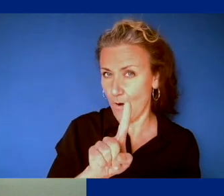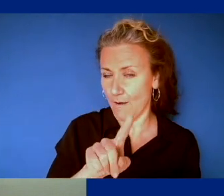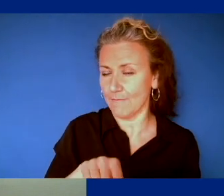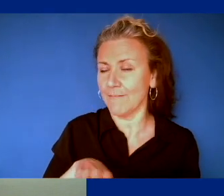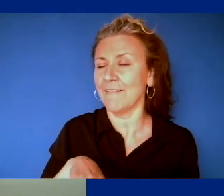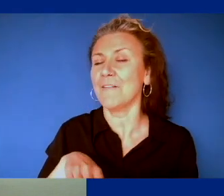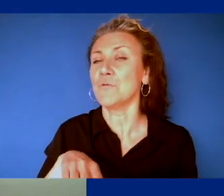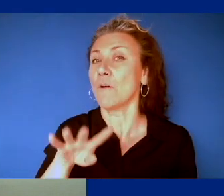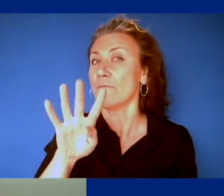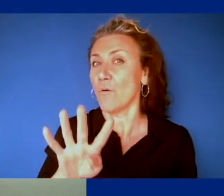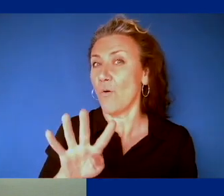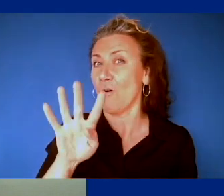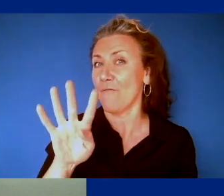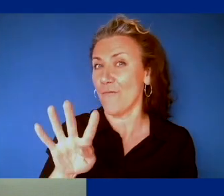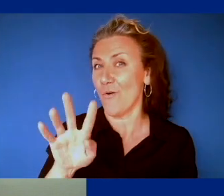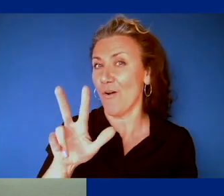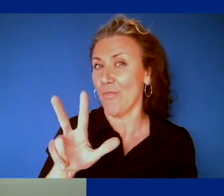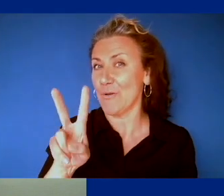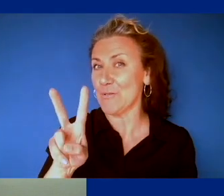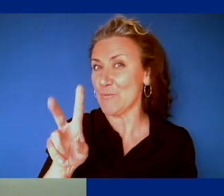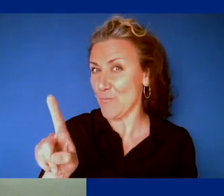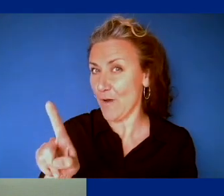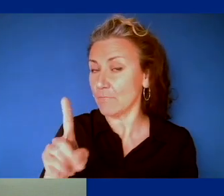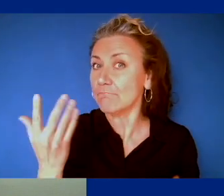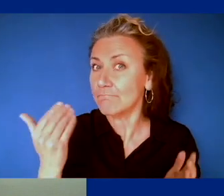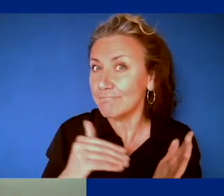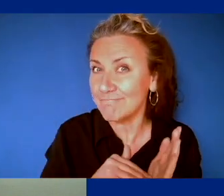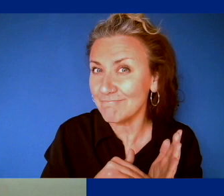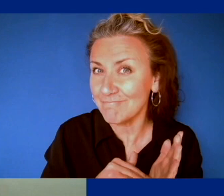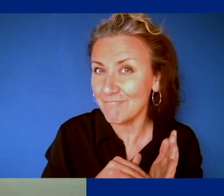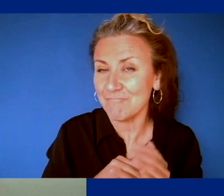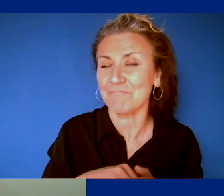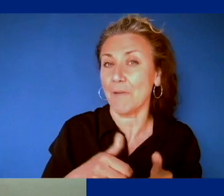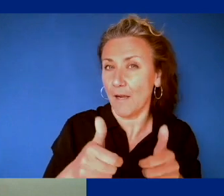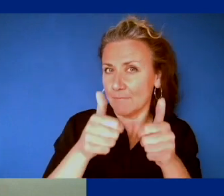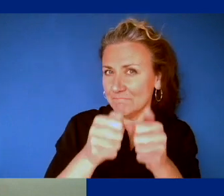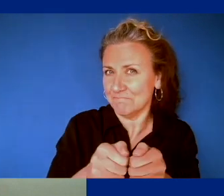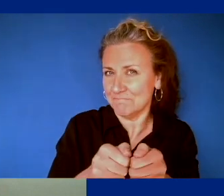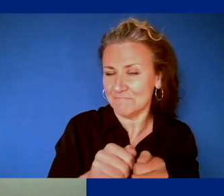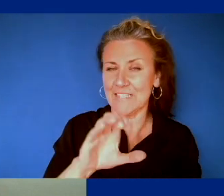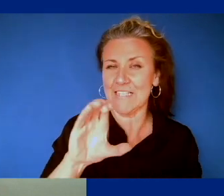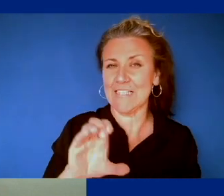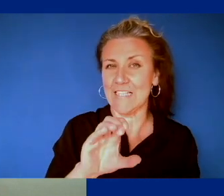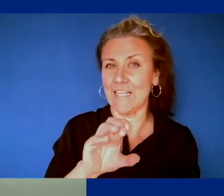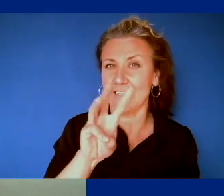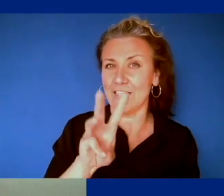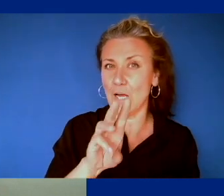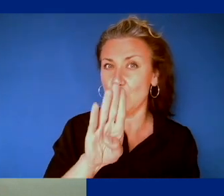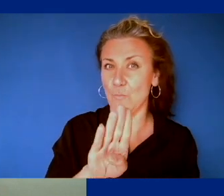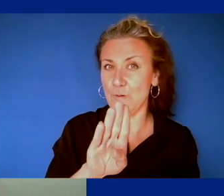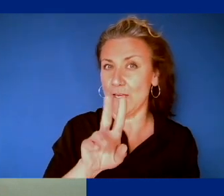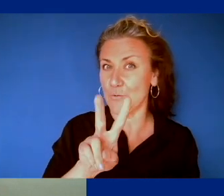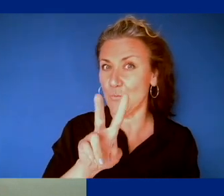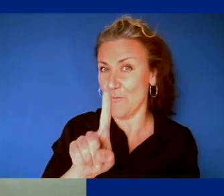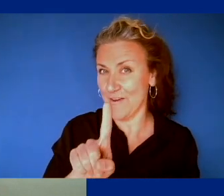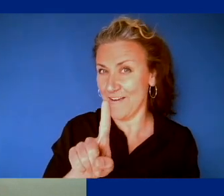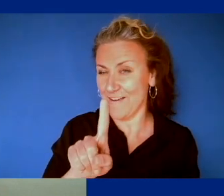CWB21 to 44321. Again, text